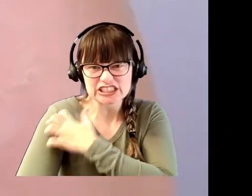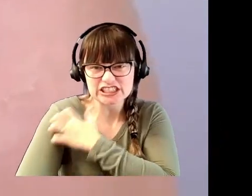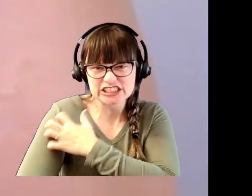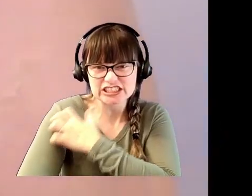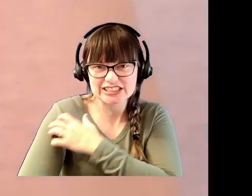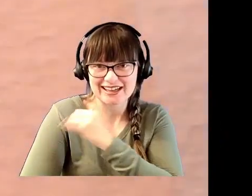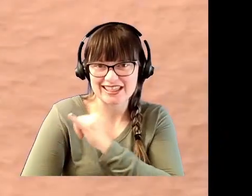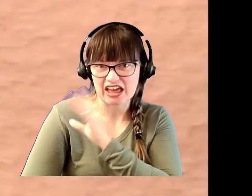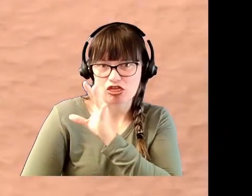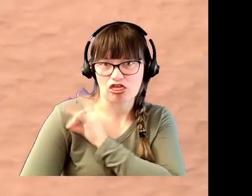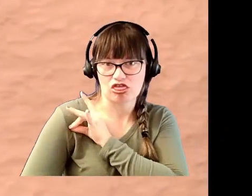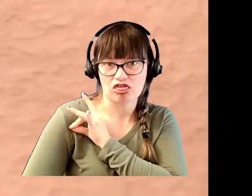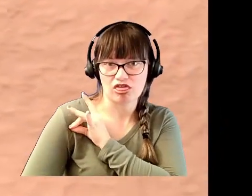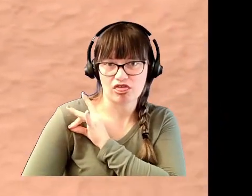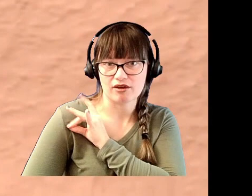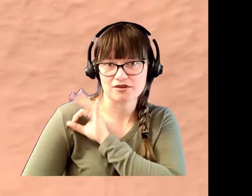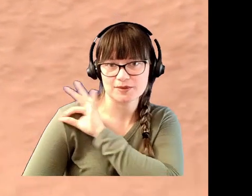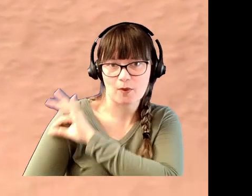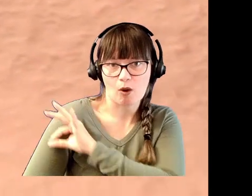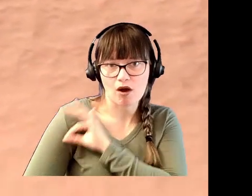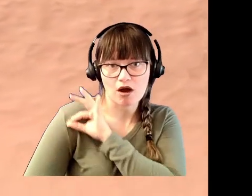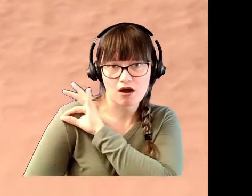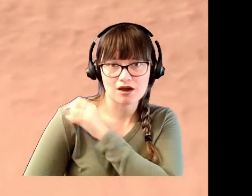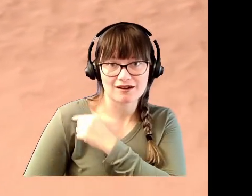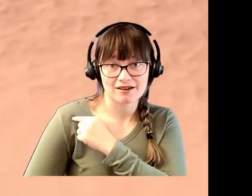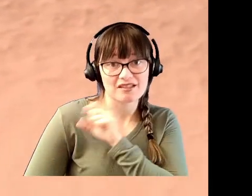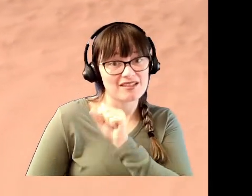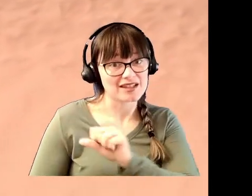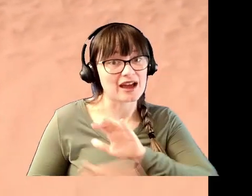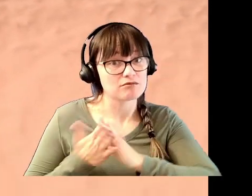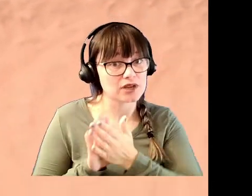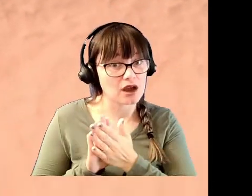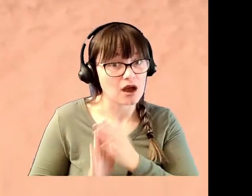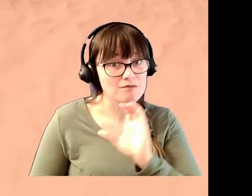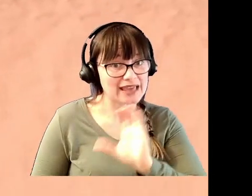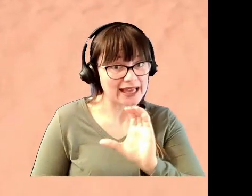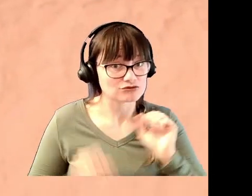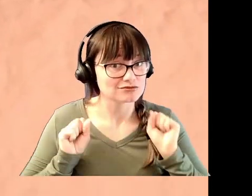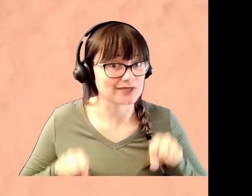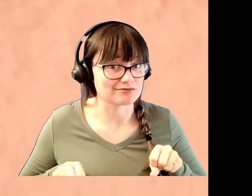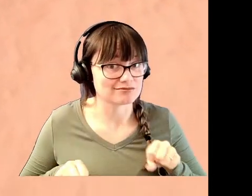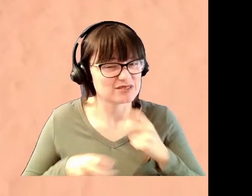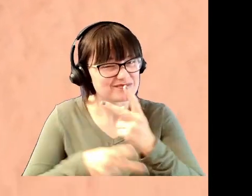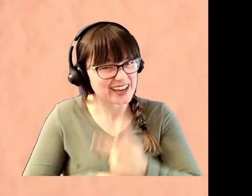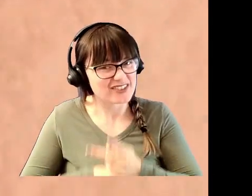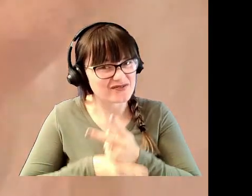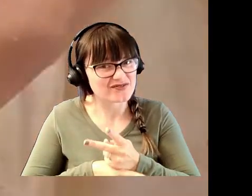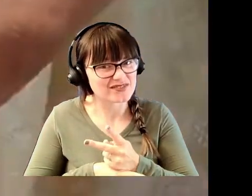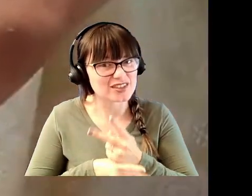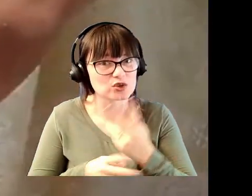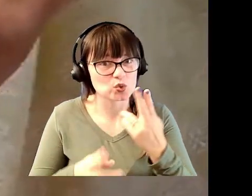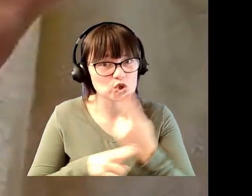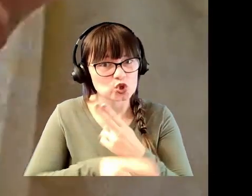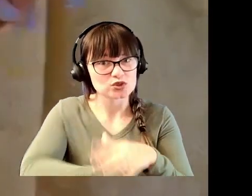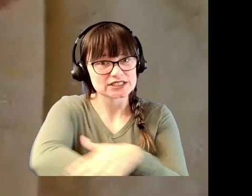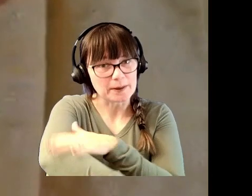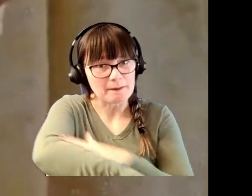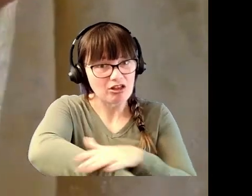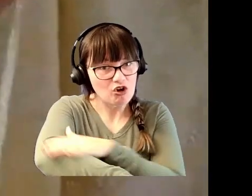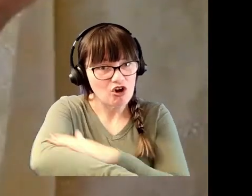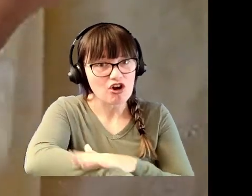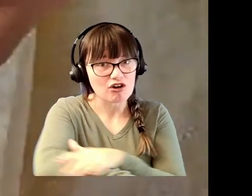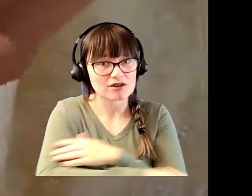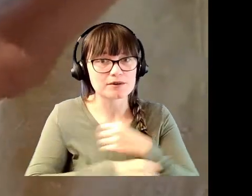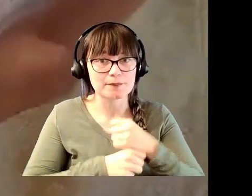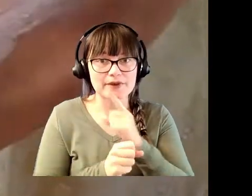can put a spot on your body that can become cancerous. So you want to be careful about that. You want to always make sure you're wearing sunblock to protect